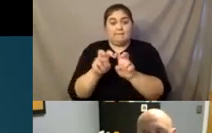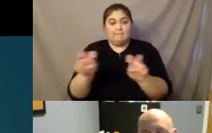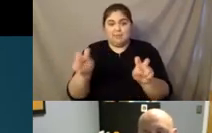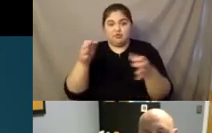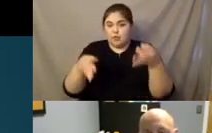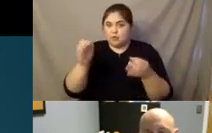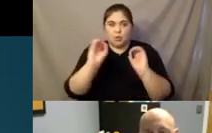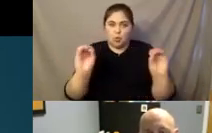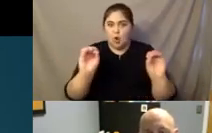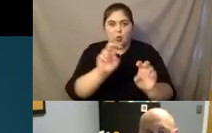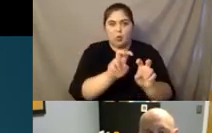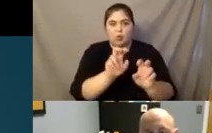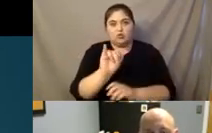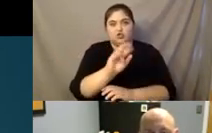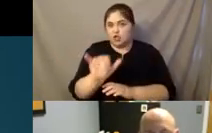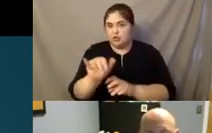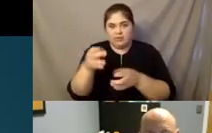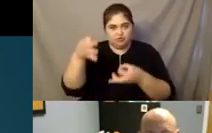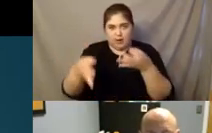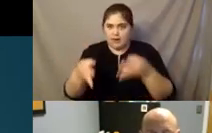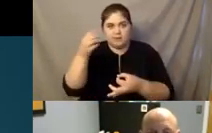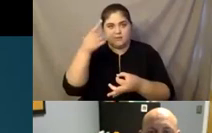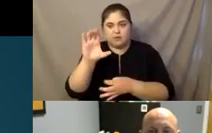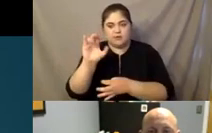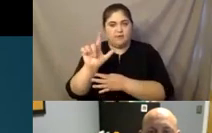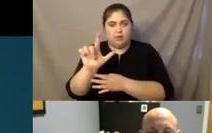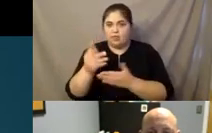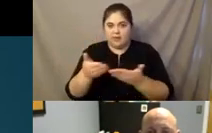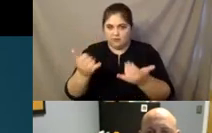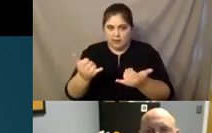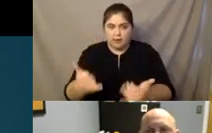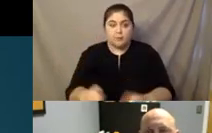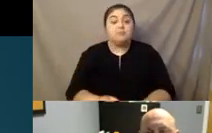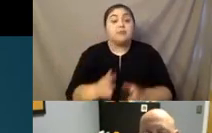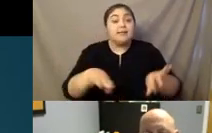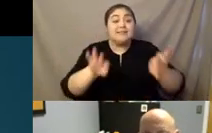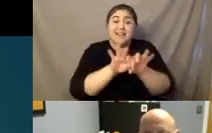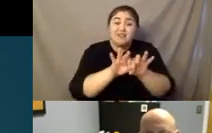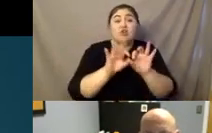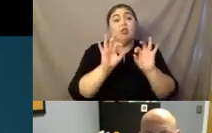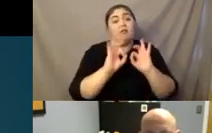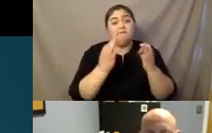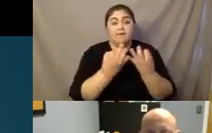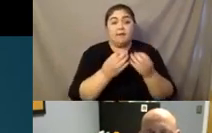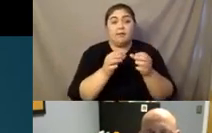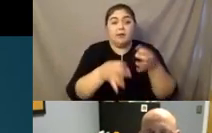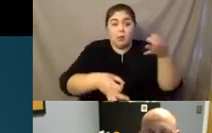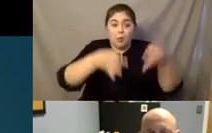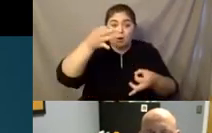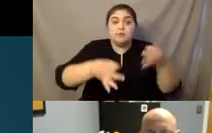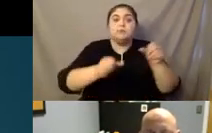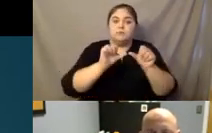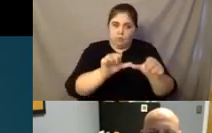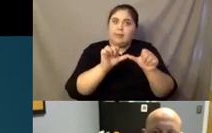jury trials in civil matters right now. Essential family court matters, they were continuing. A lot of those were